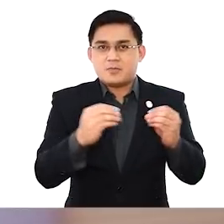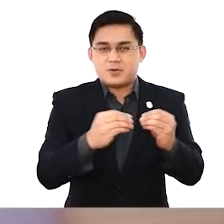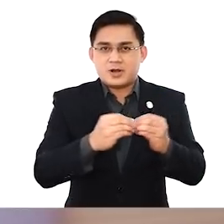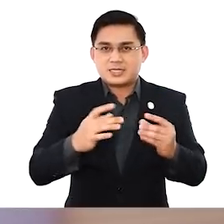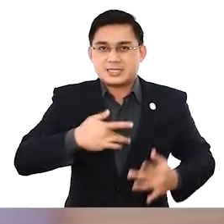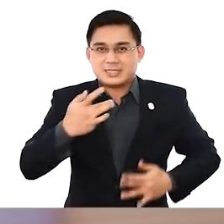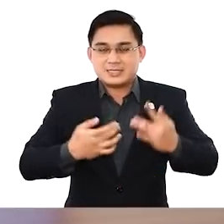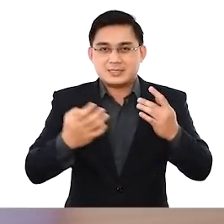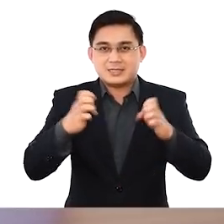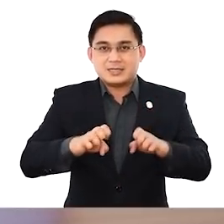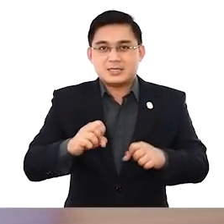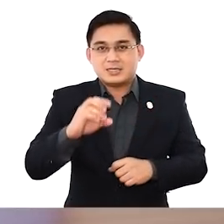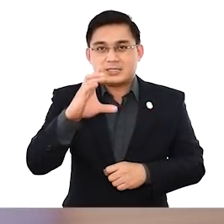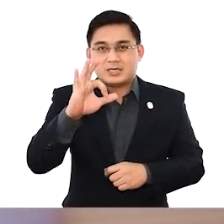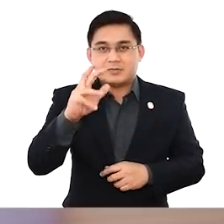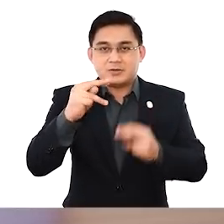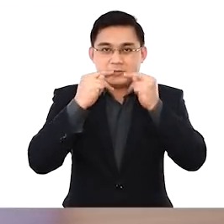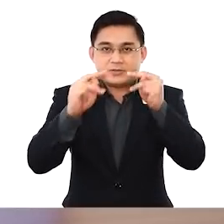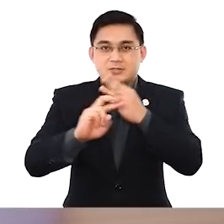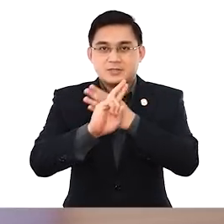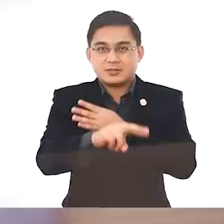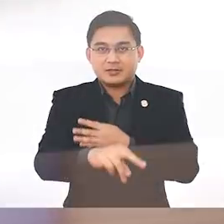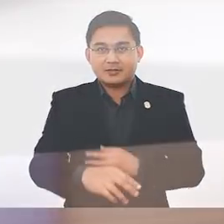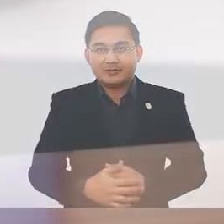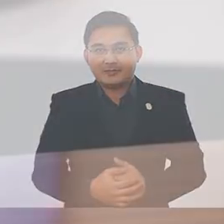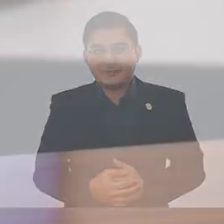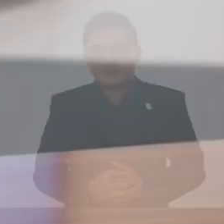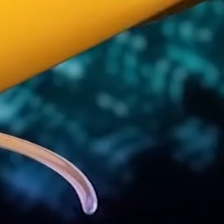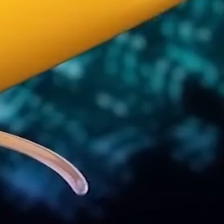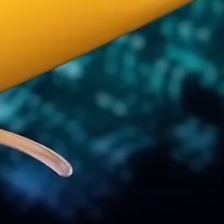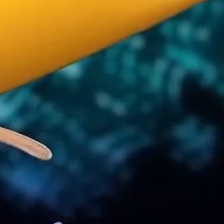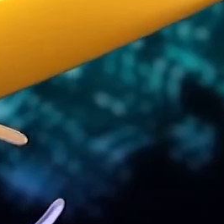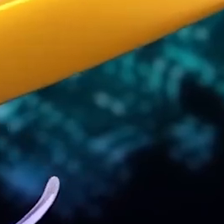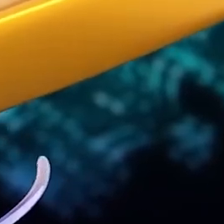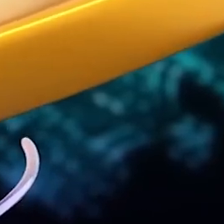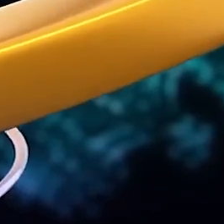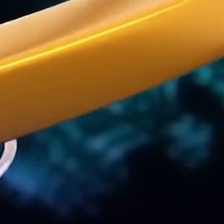More exciting events when CFO News returns.